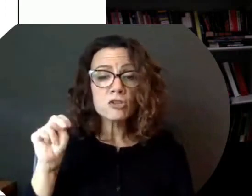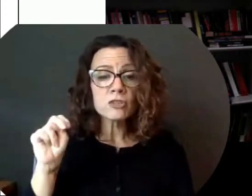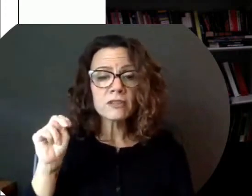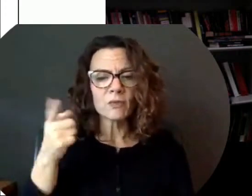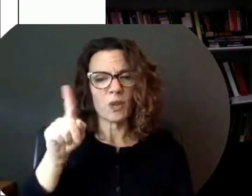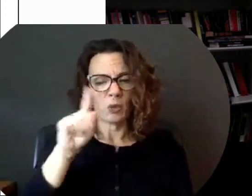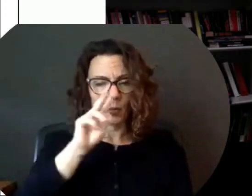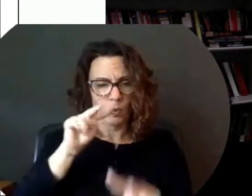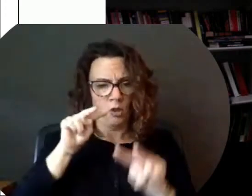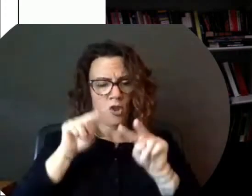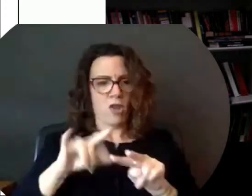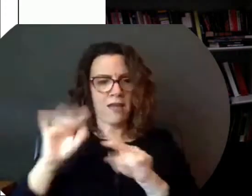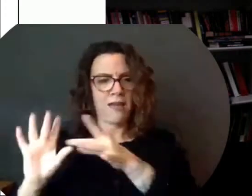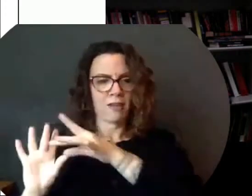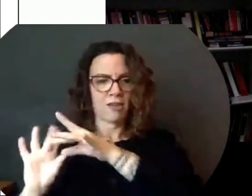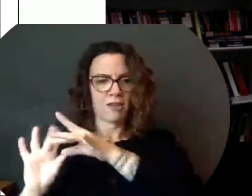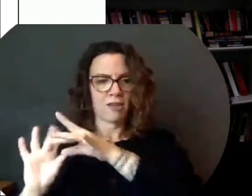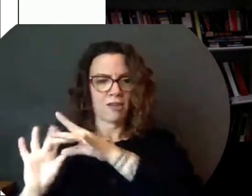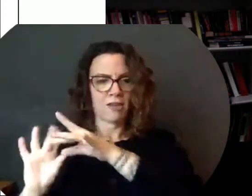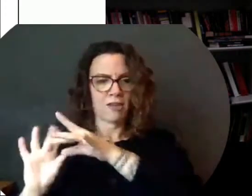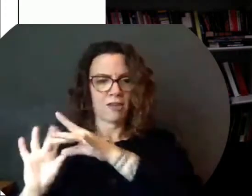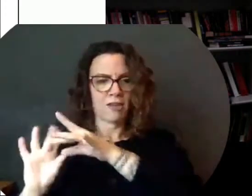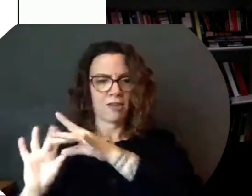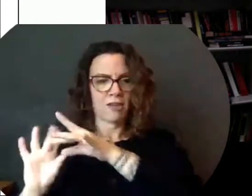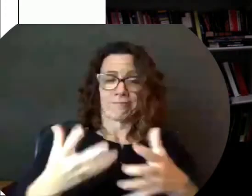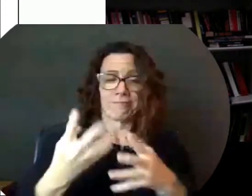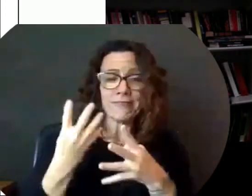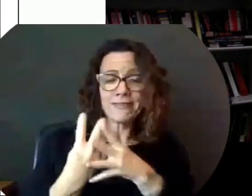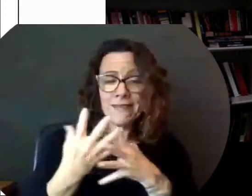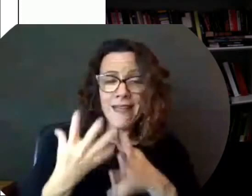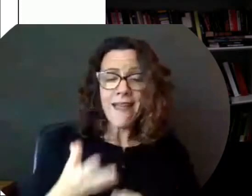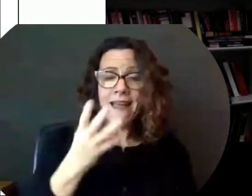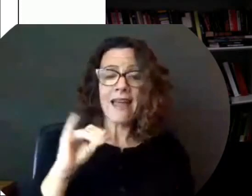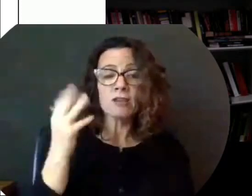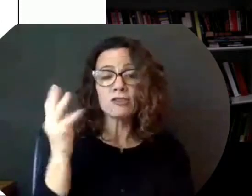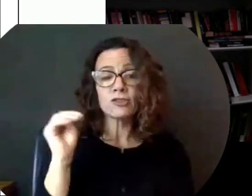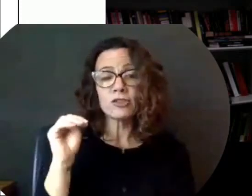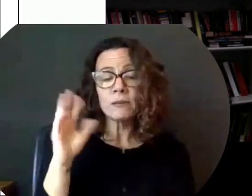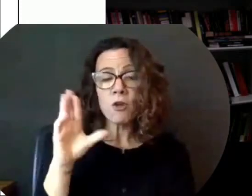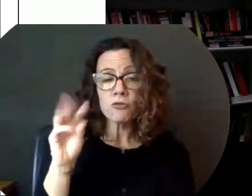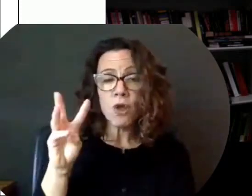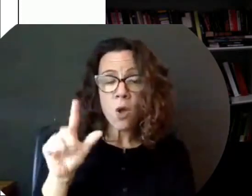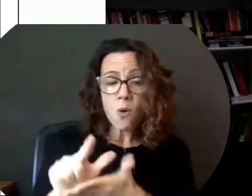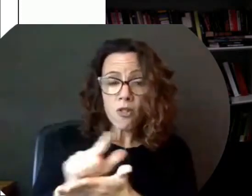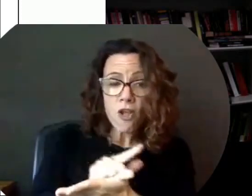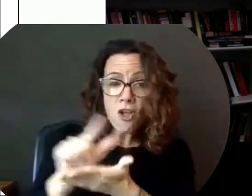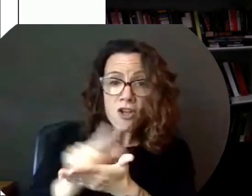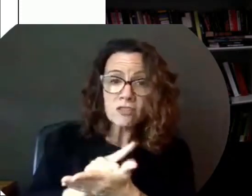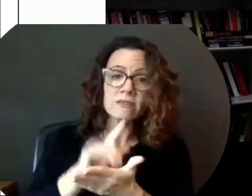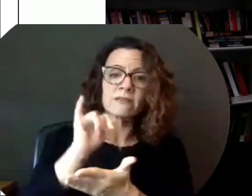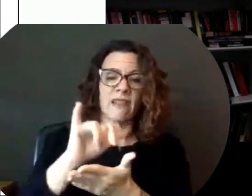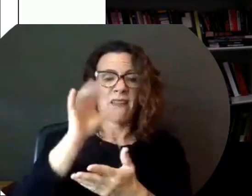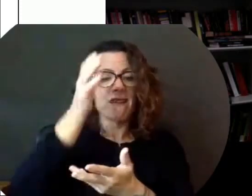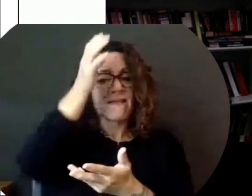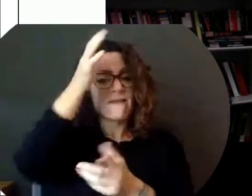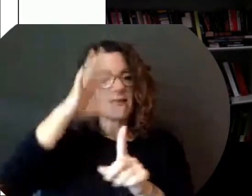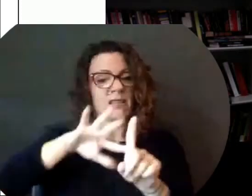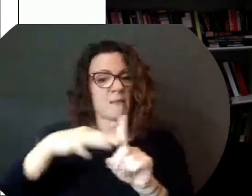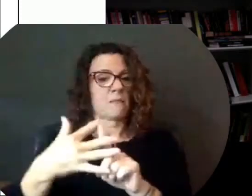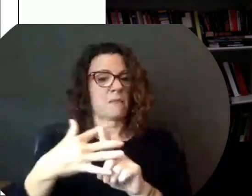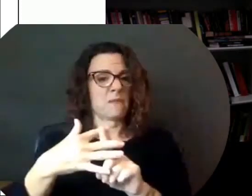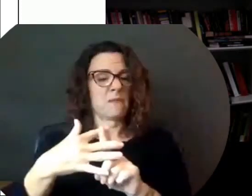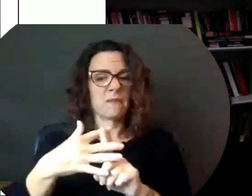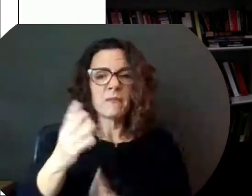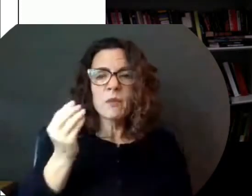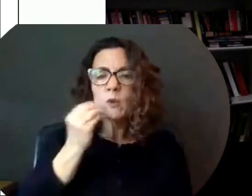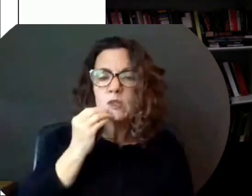Black people, nutritional violence is central to that, right? As Carter G. Woodson says in his